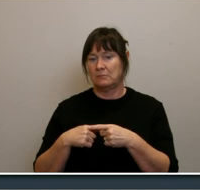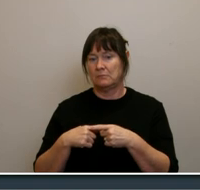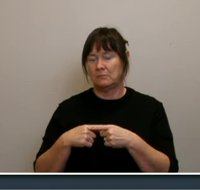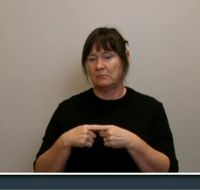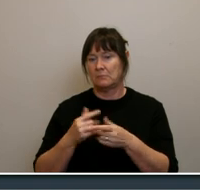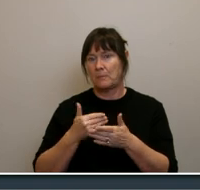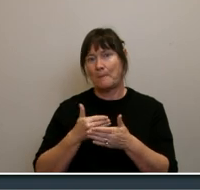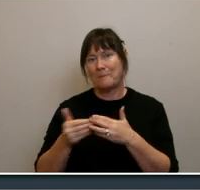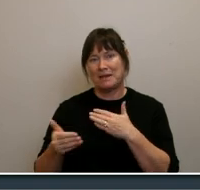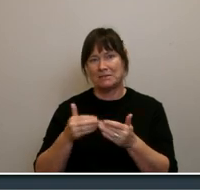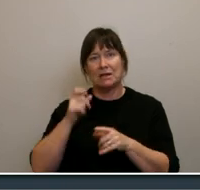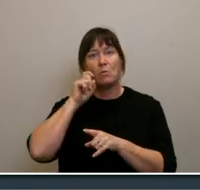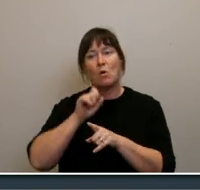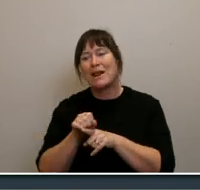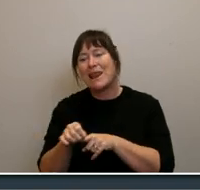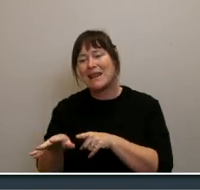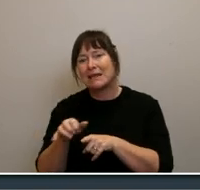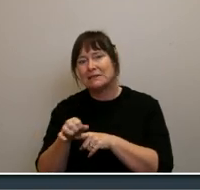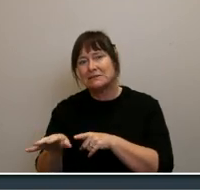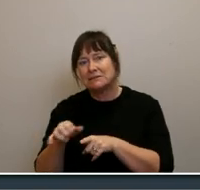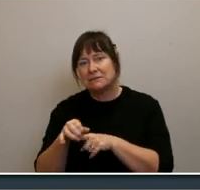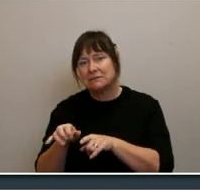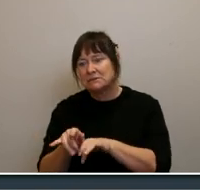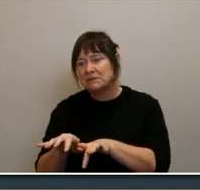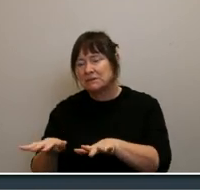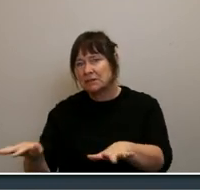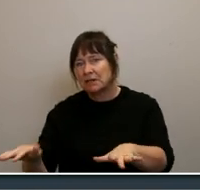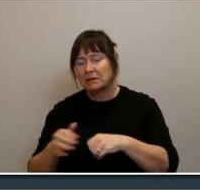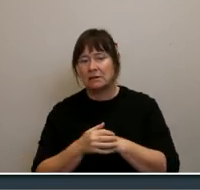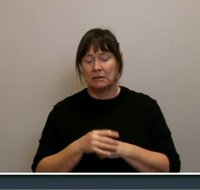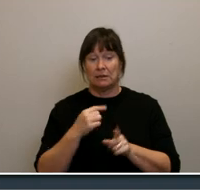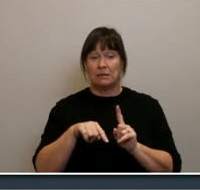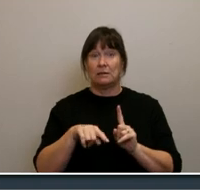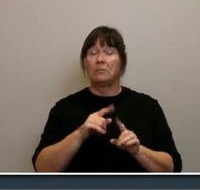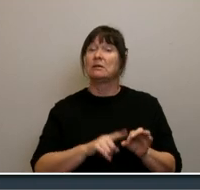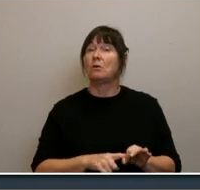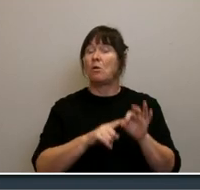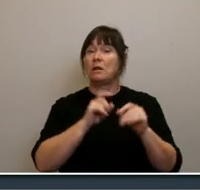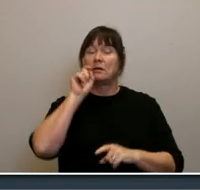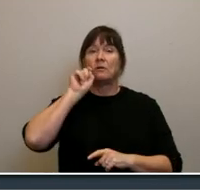on dealing with water main leakage. Also, the quality of water